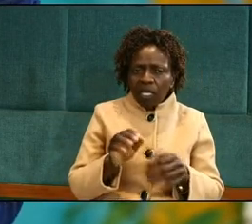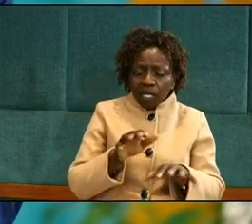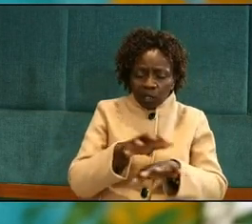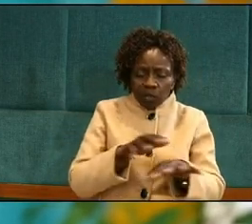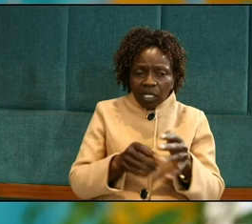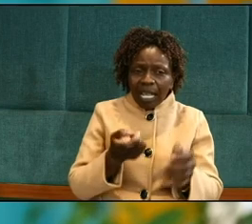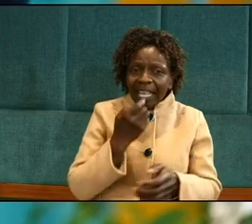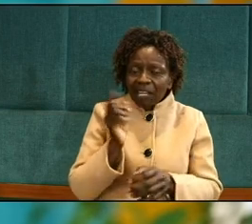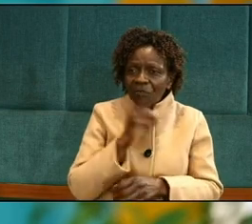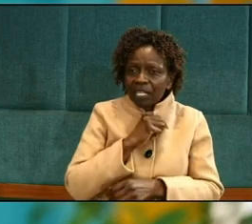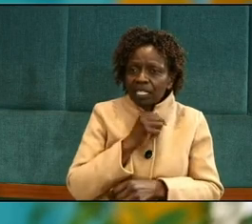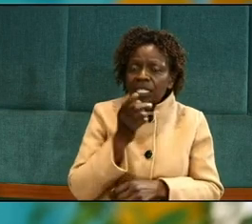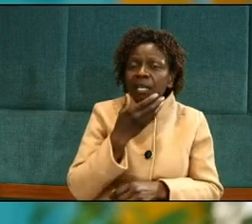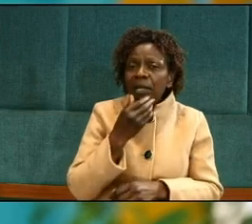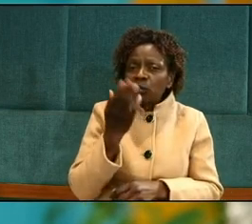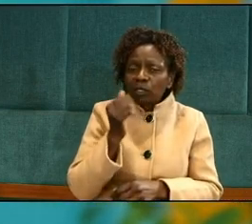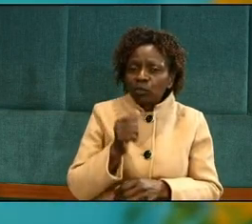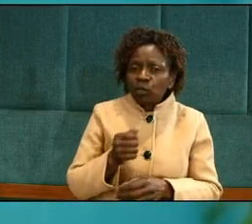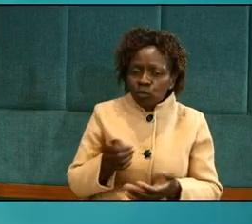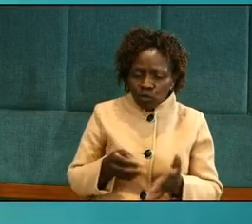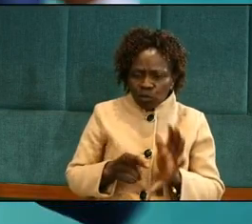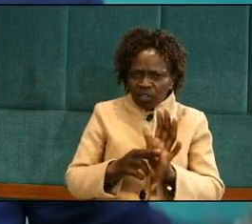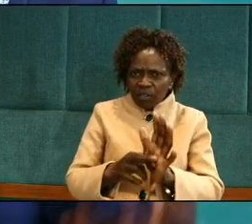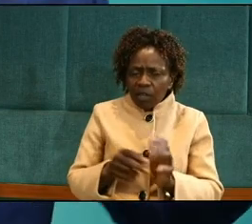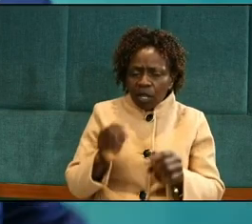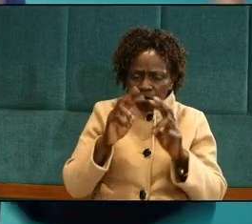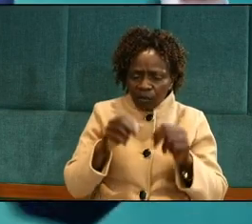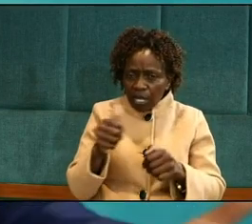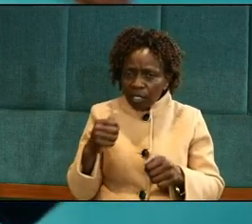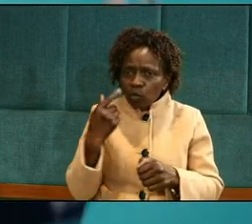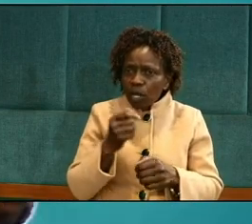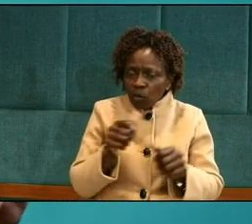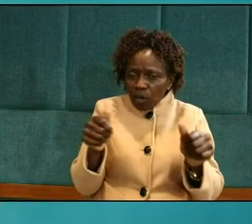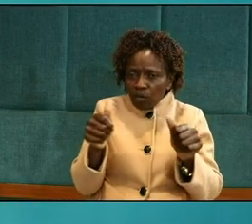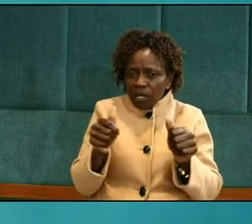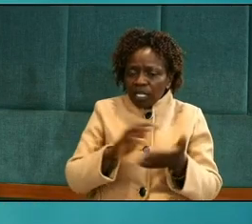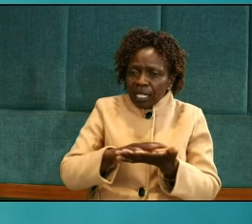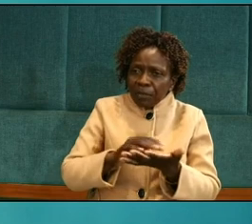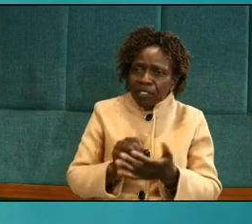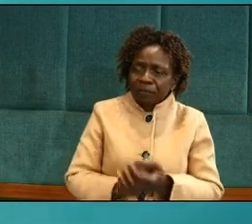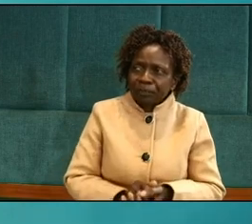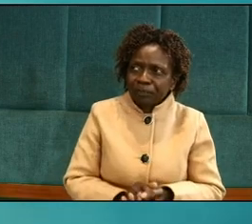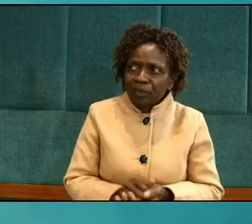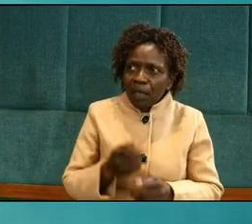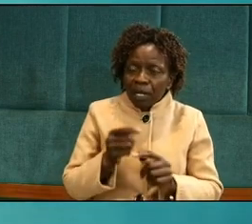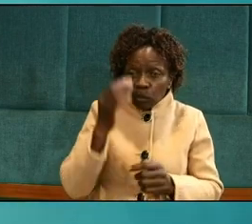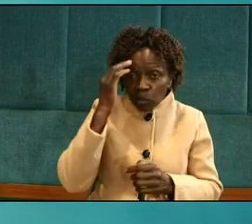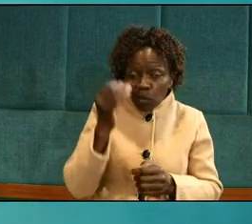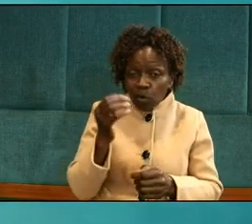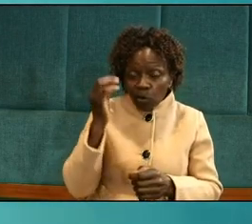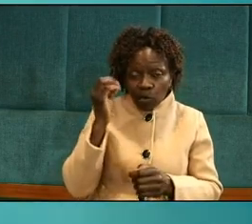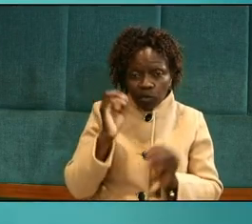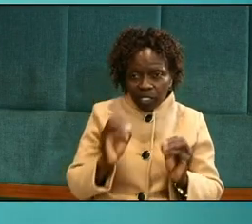been eaten. And that is the man you want to present. Just look for others who are well established. But you don't know